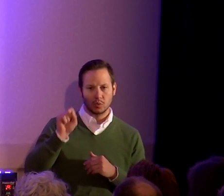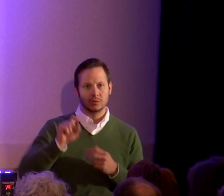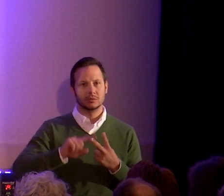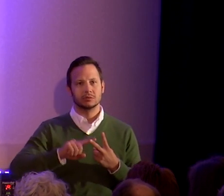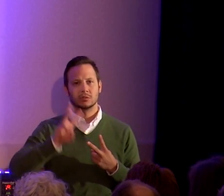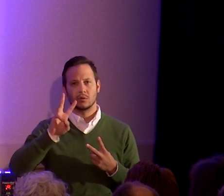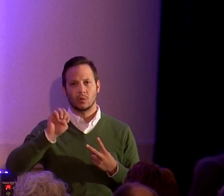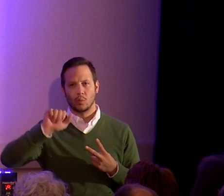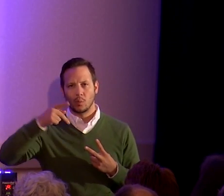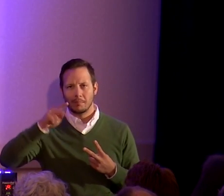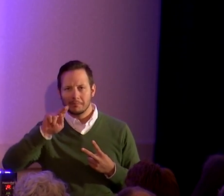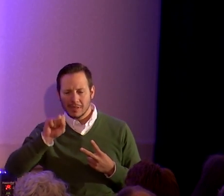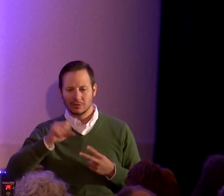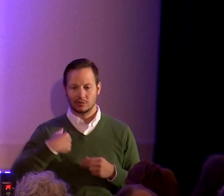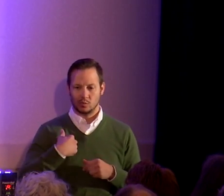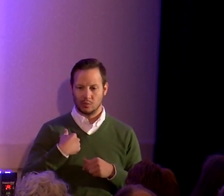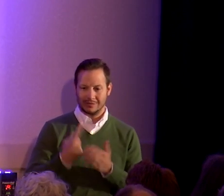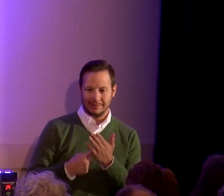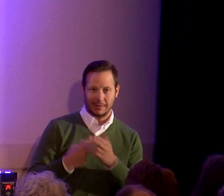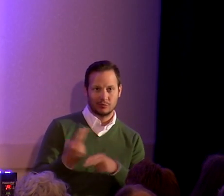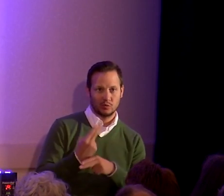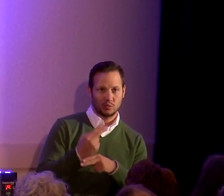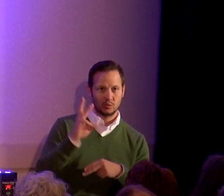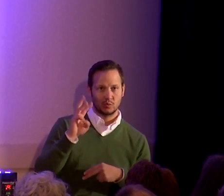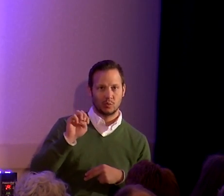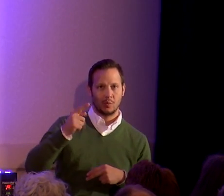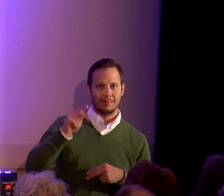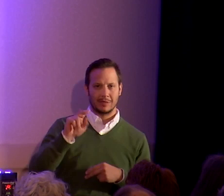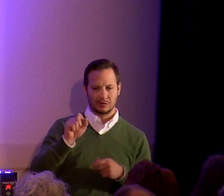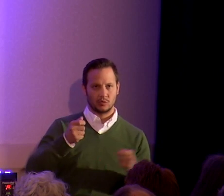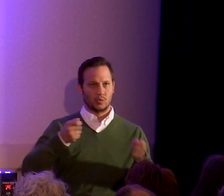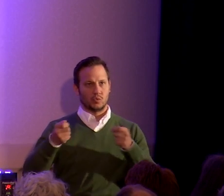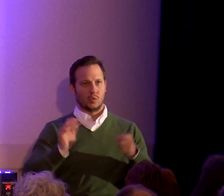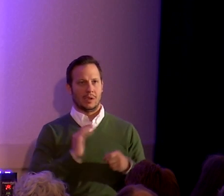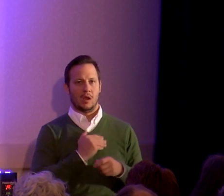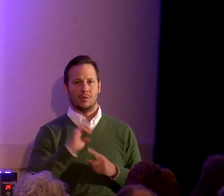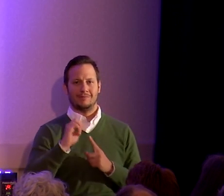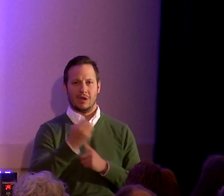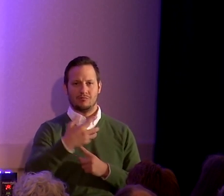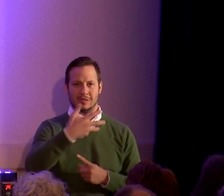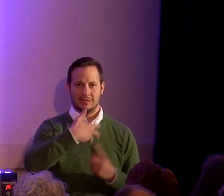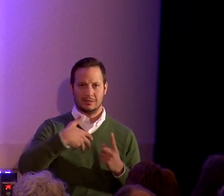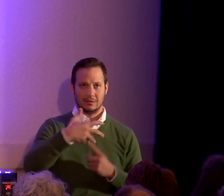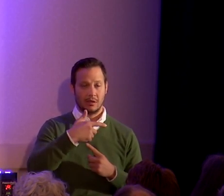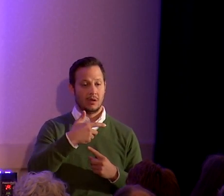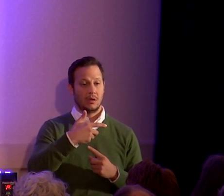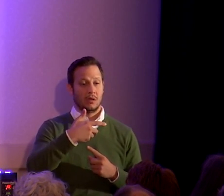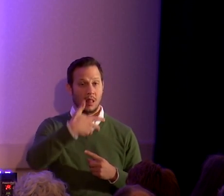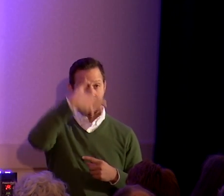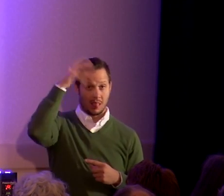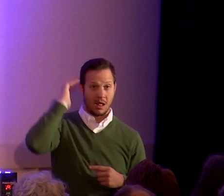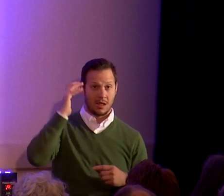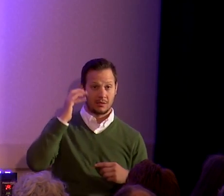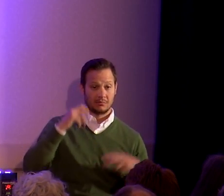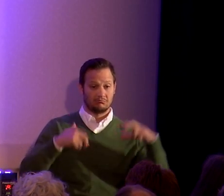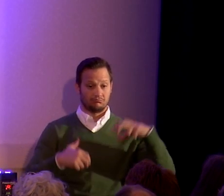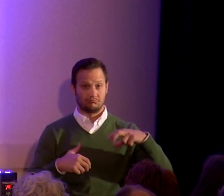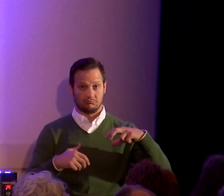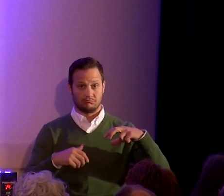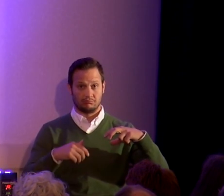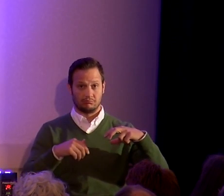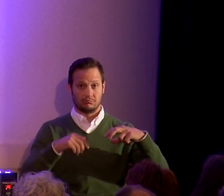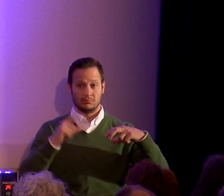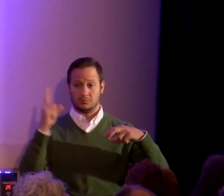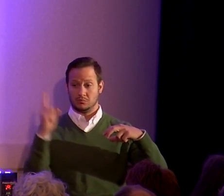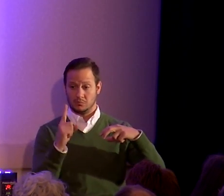use those weapons because we have to use those weapons to take control of our environment. A human being facing a lion is pretty much lunch for the